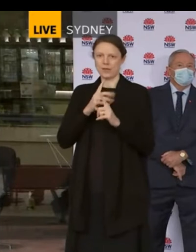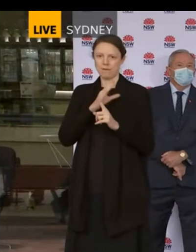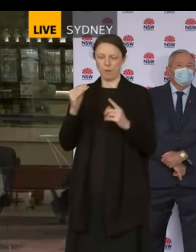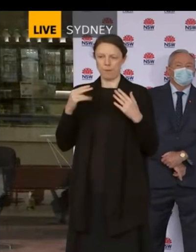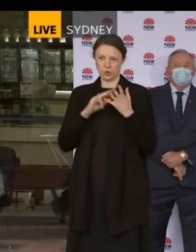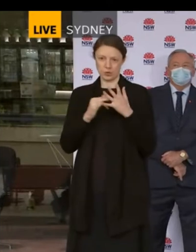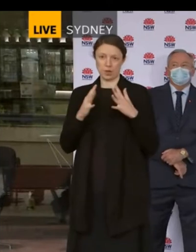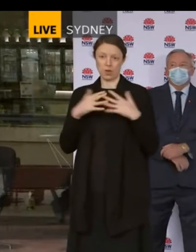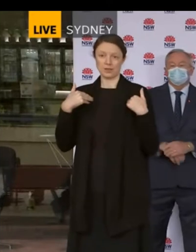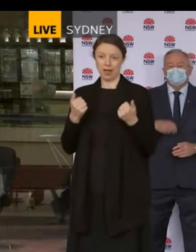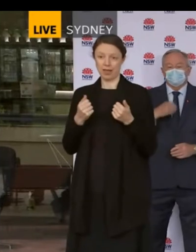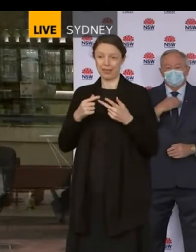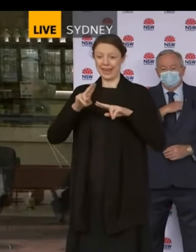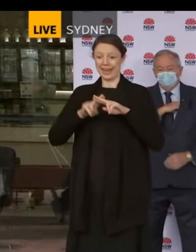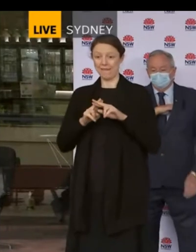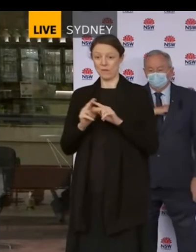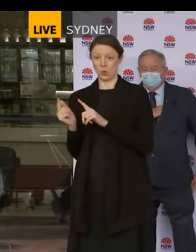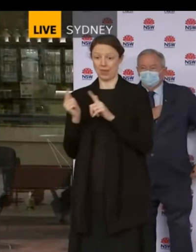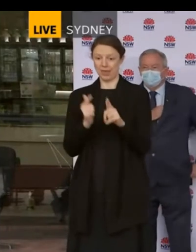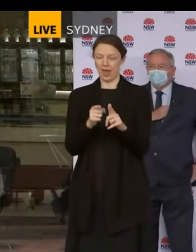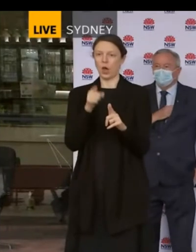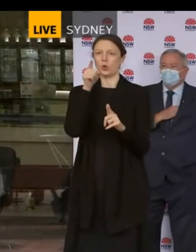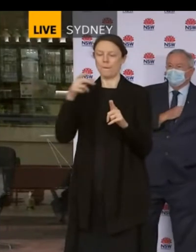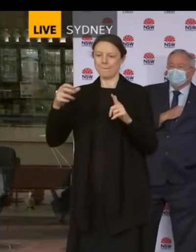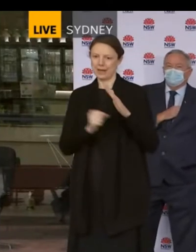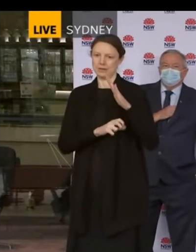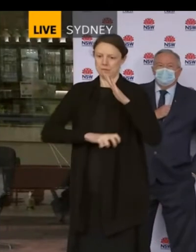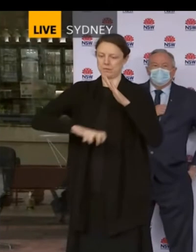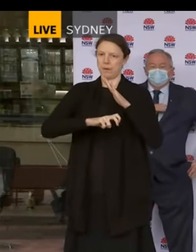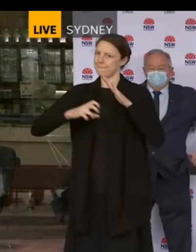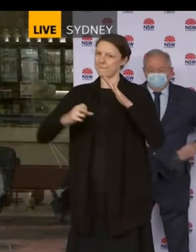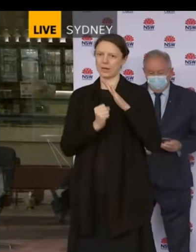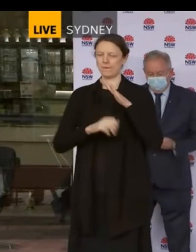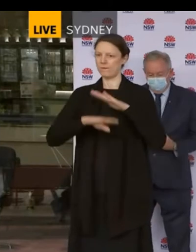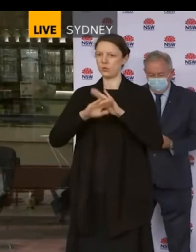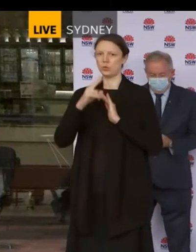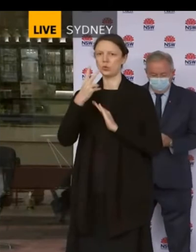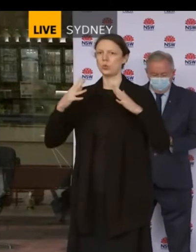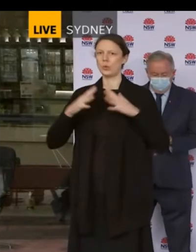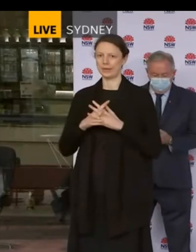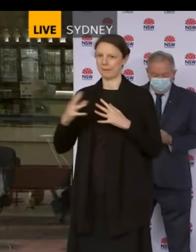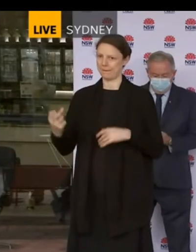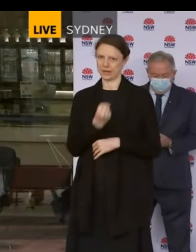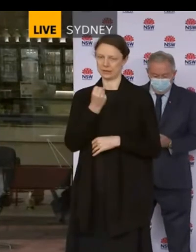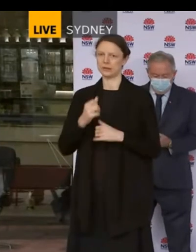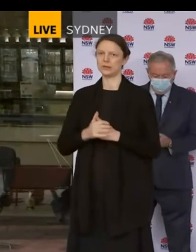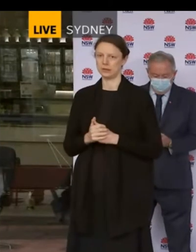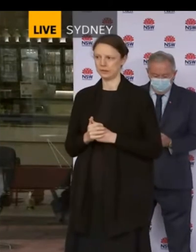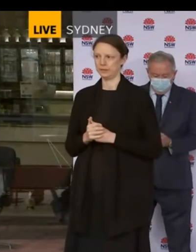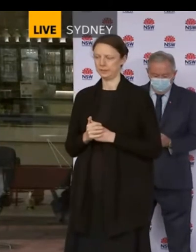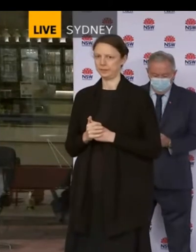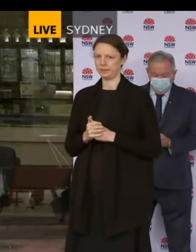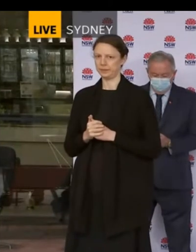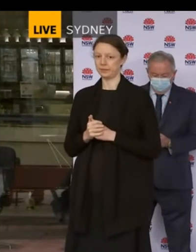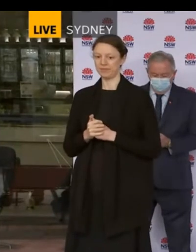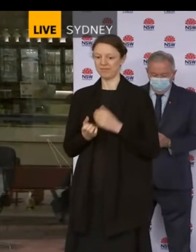there at that time was defined as a close contact. And this, again, the fact that cases are continuing to occur